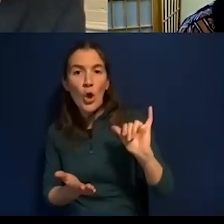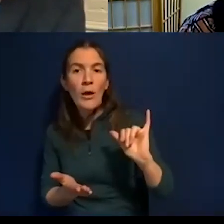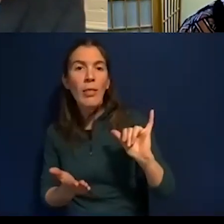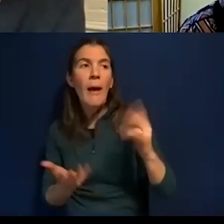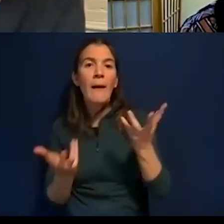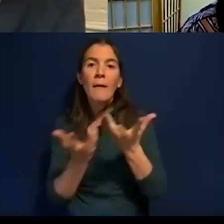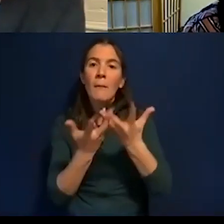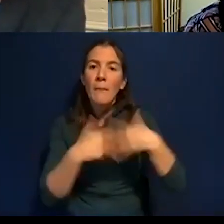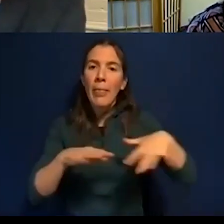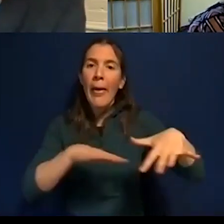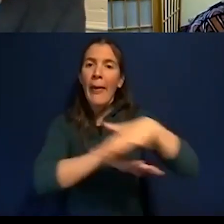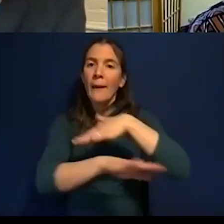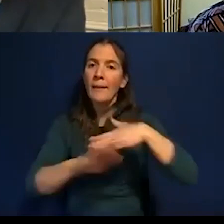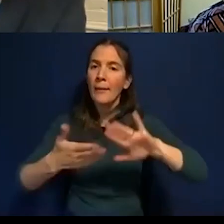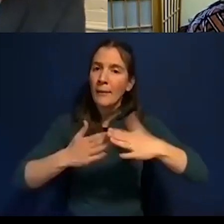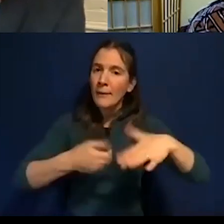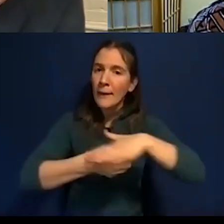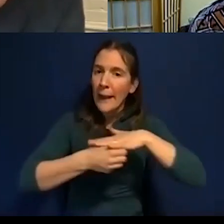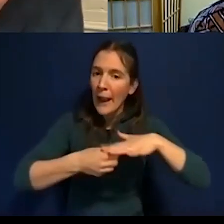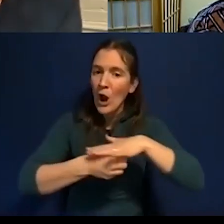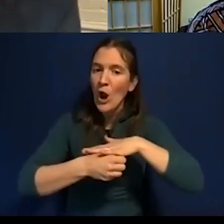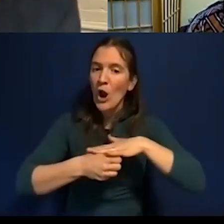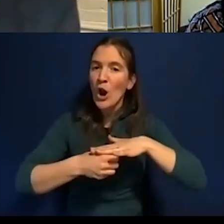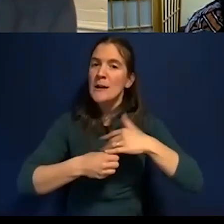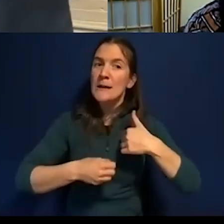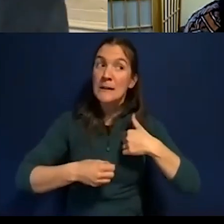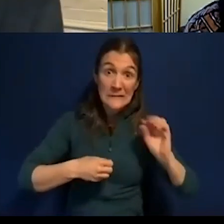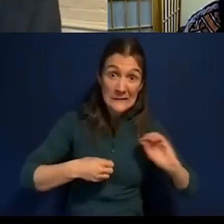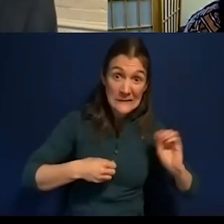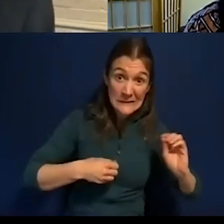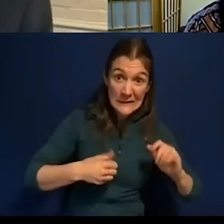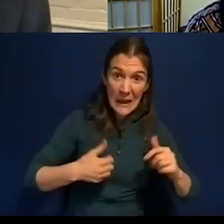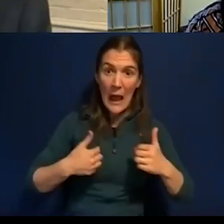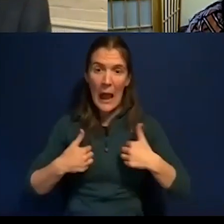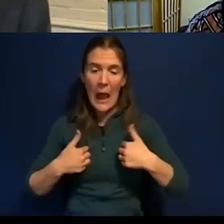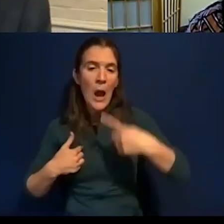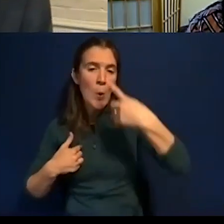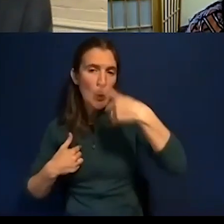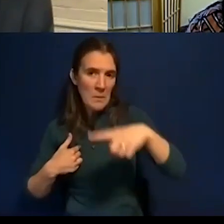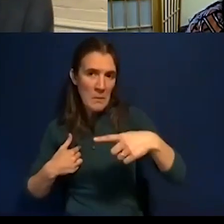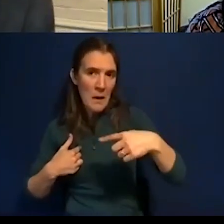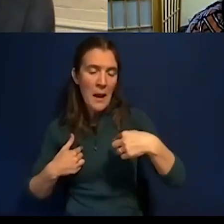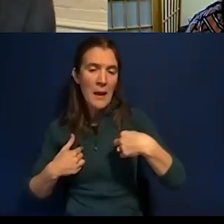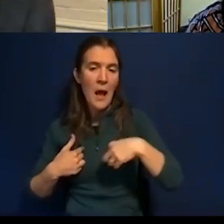landscape there, I would like to